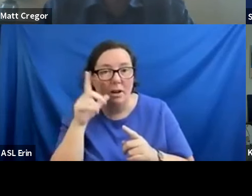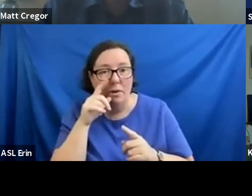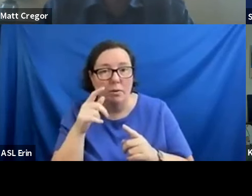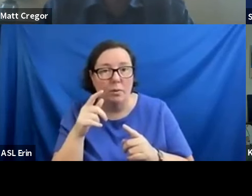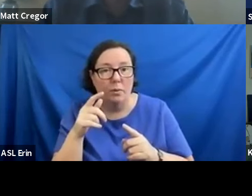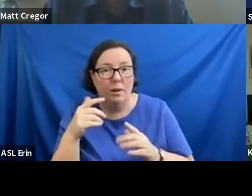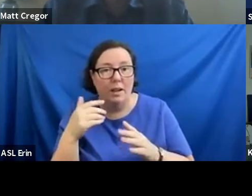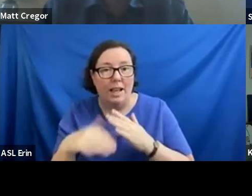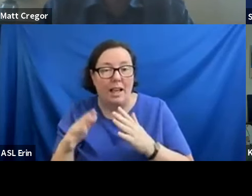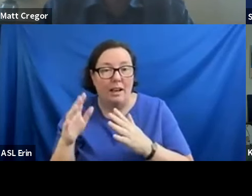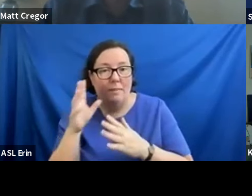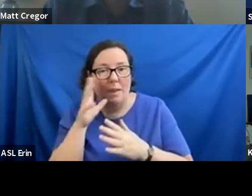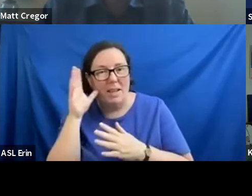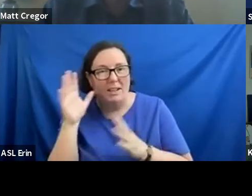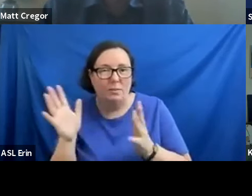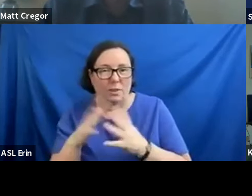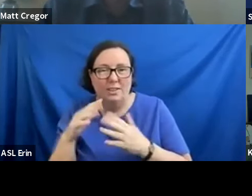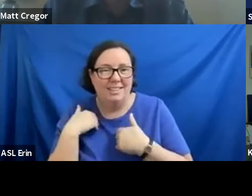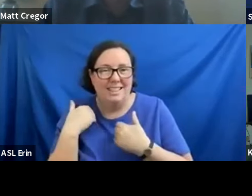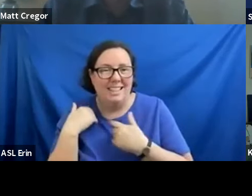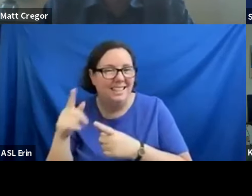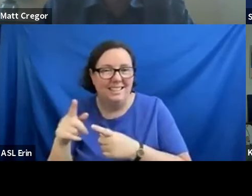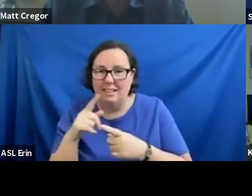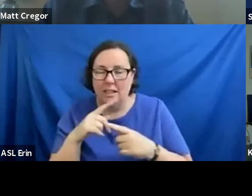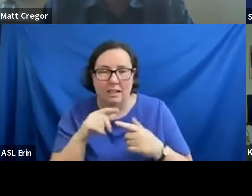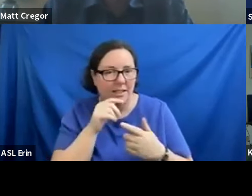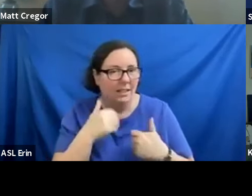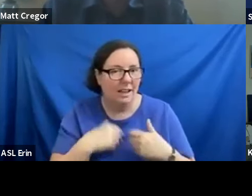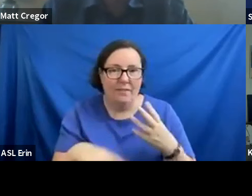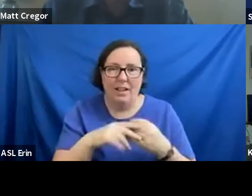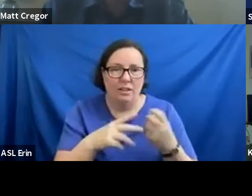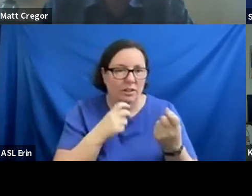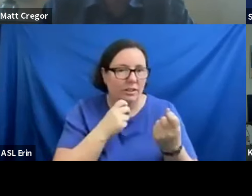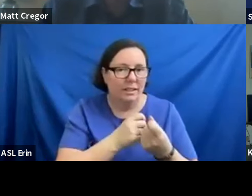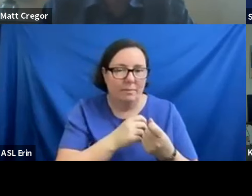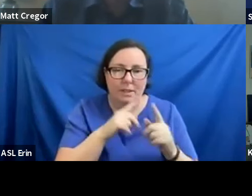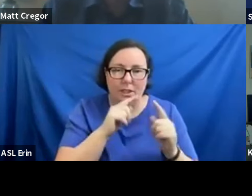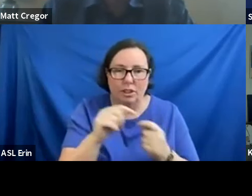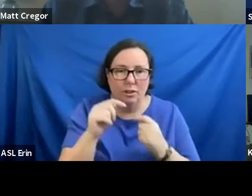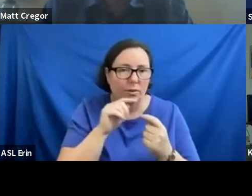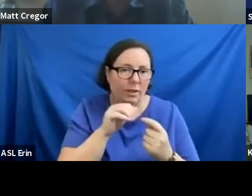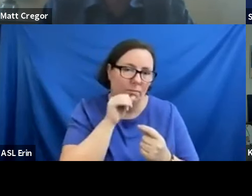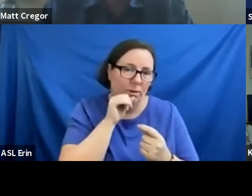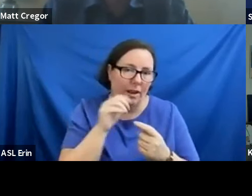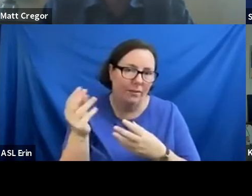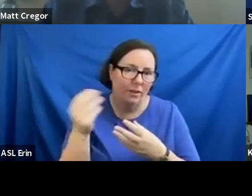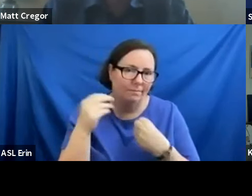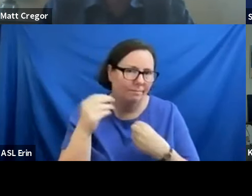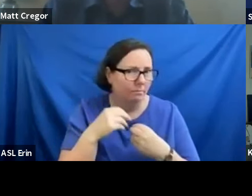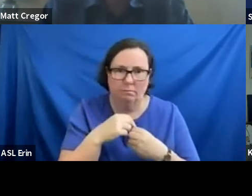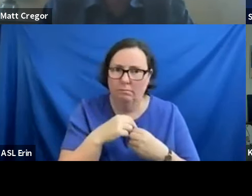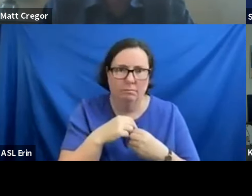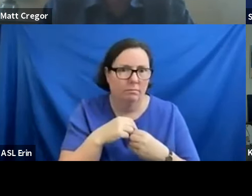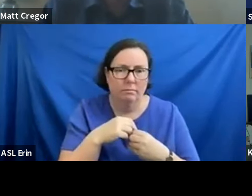were teenagers, I definitely was not privileged enough to have external supplementation to that education that gave me any sort of leg up on being